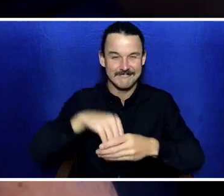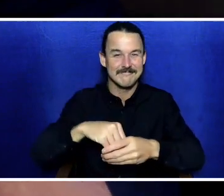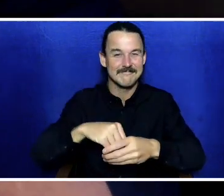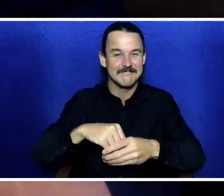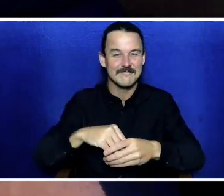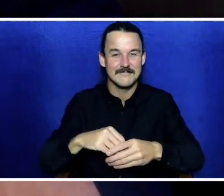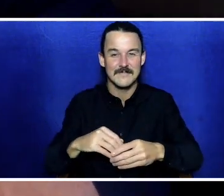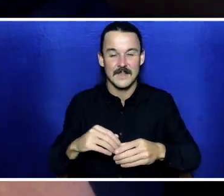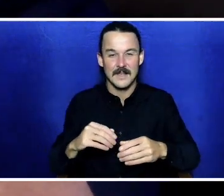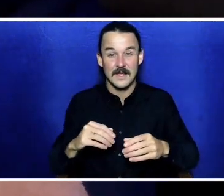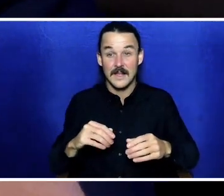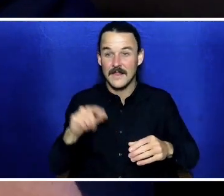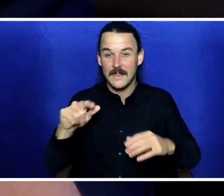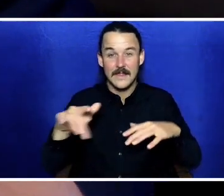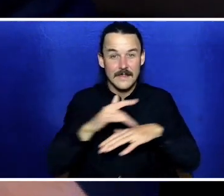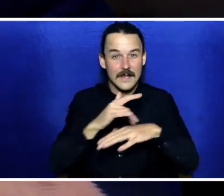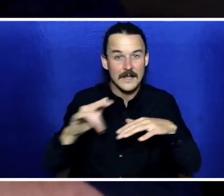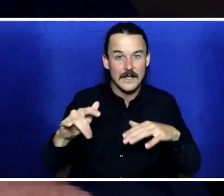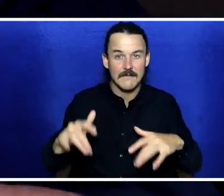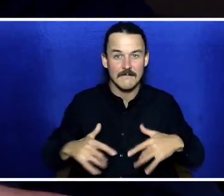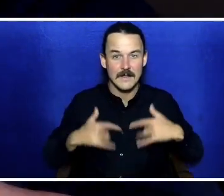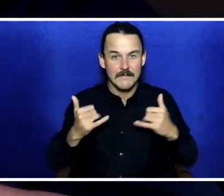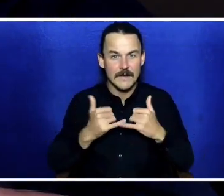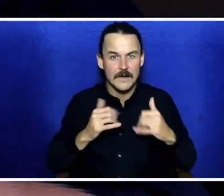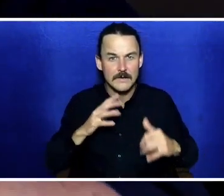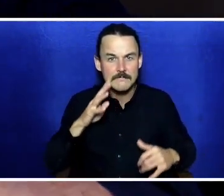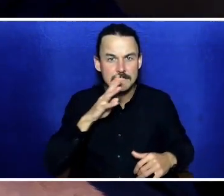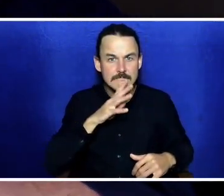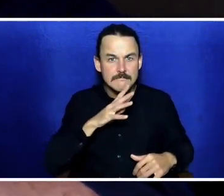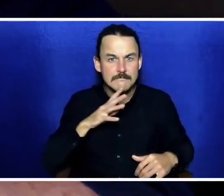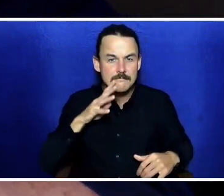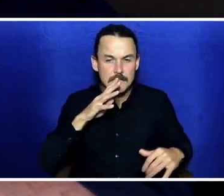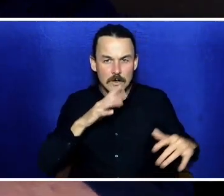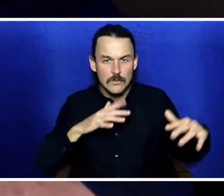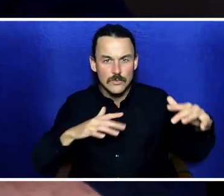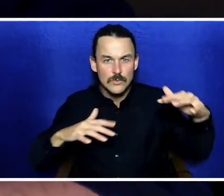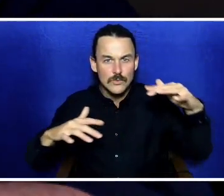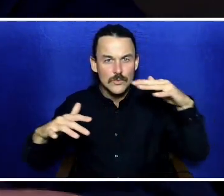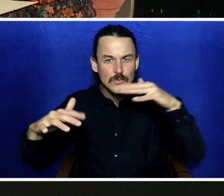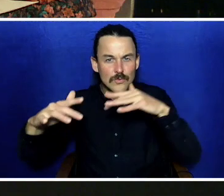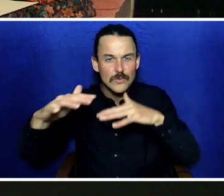atmosphere. The aspidistras will be out. The crickets may even be singing